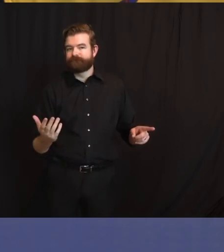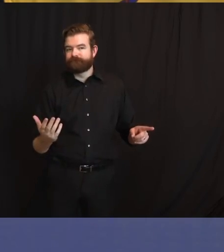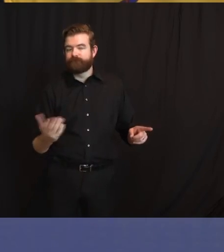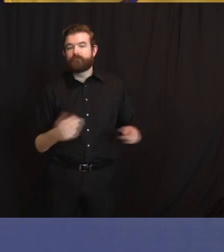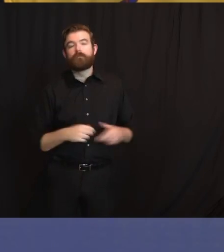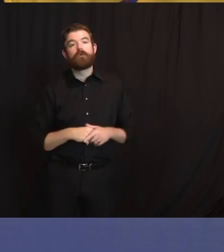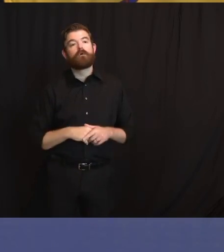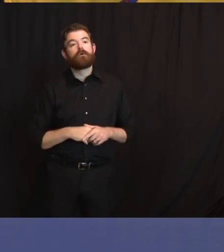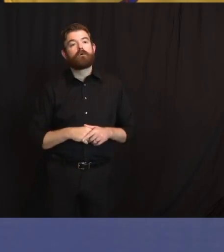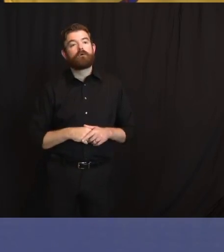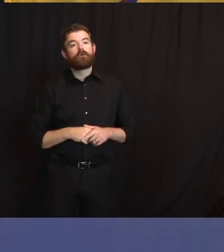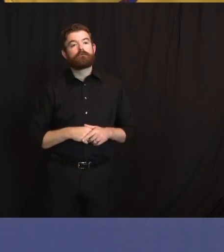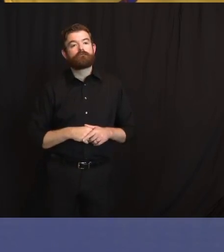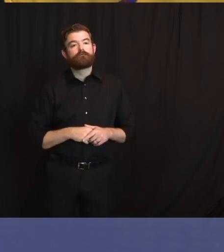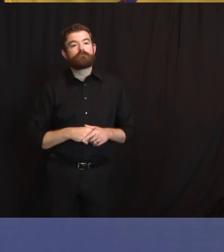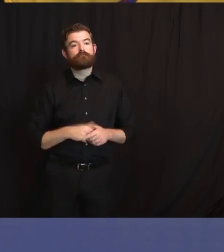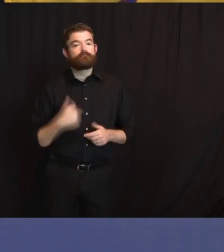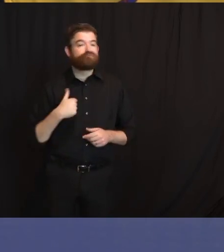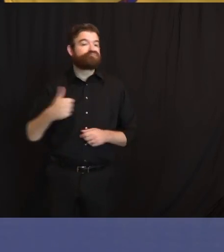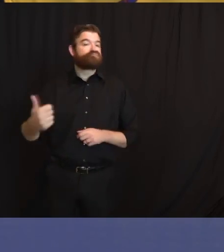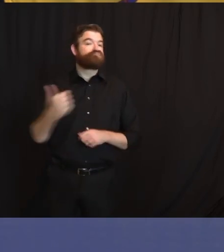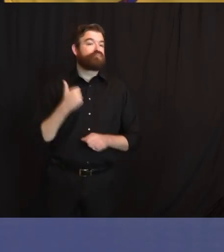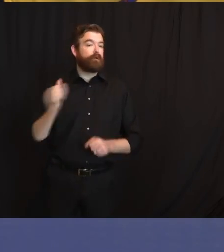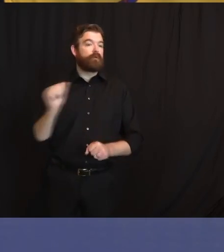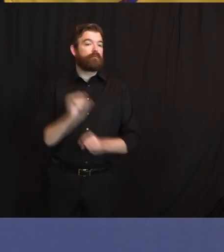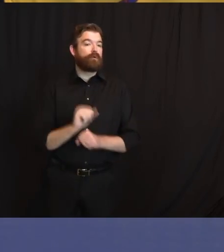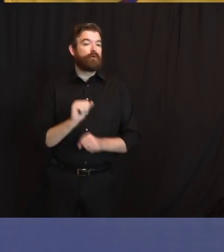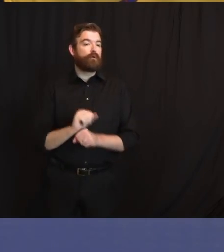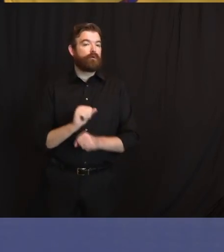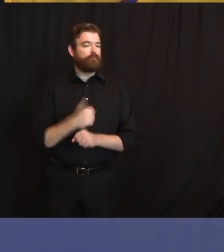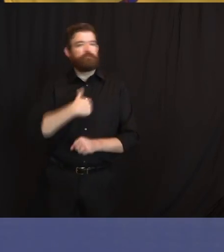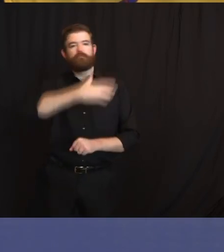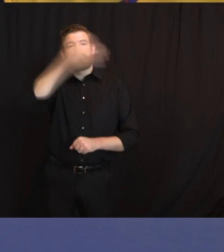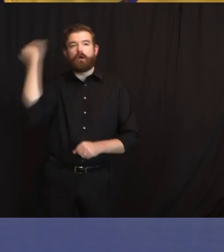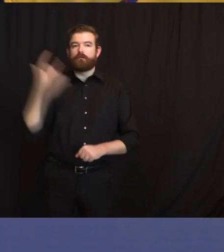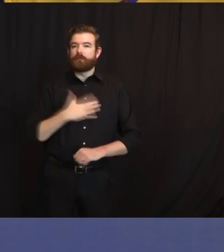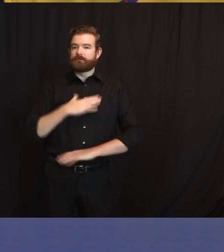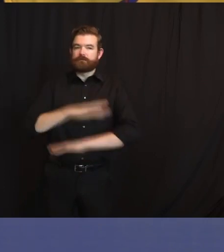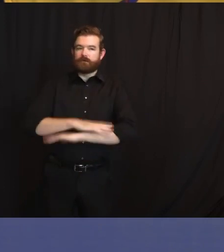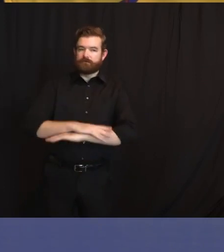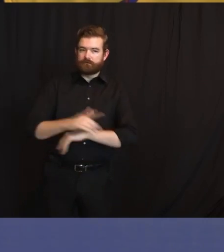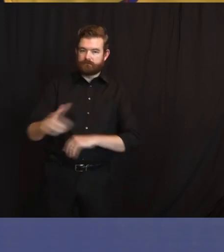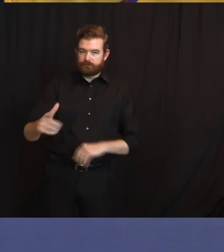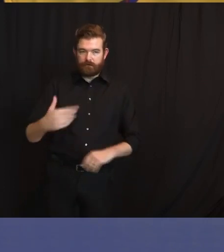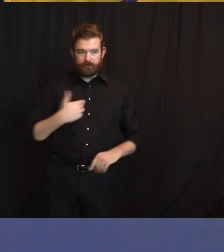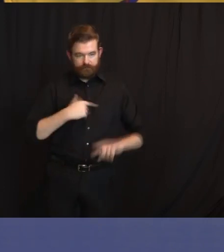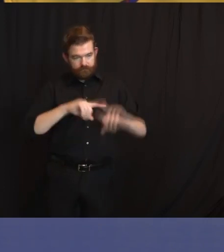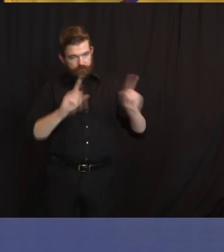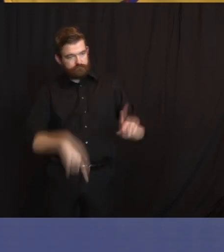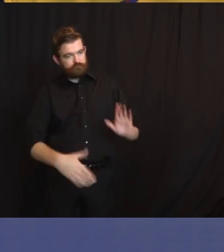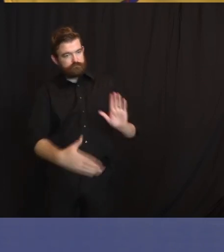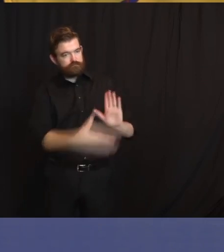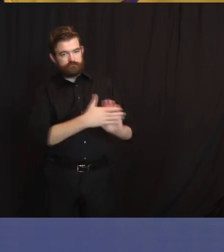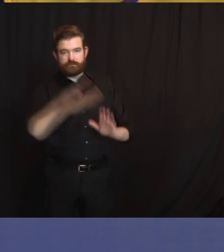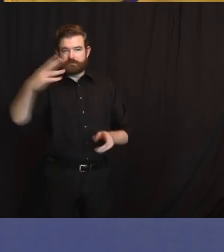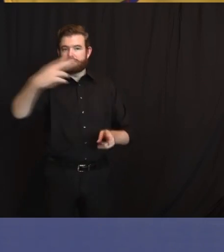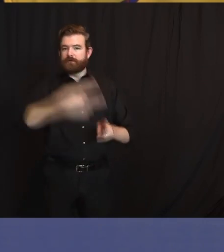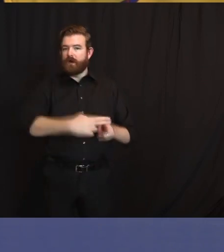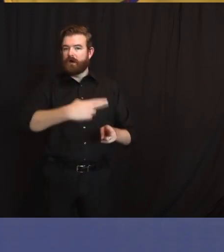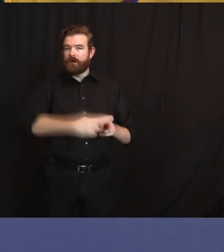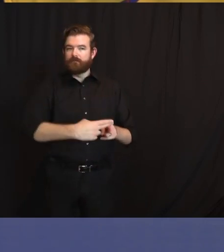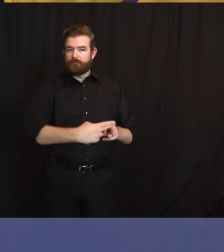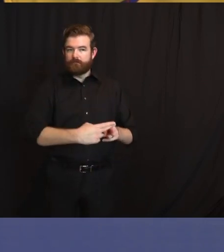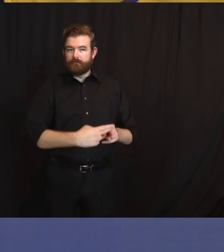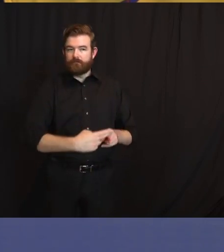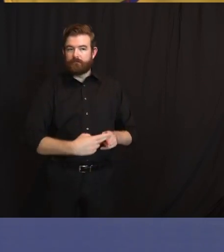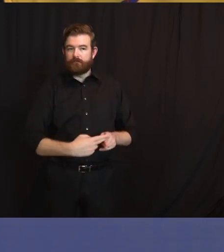forgetting, honestly, that the plaque is on the front of the desk that says it was his desk. A desk is a desk. And I thought it was very